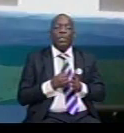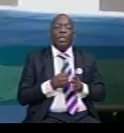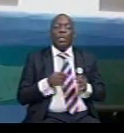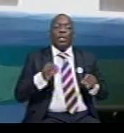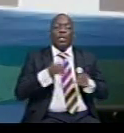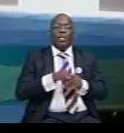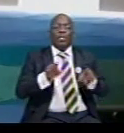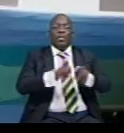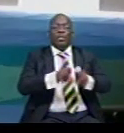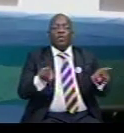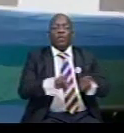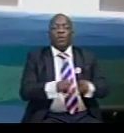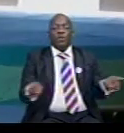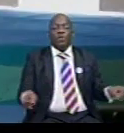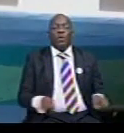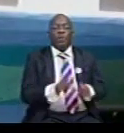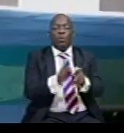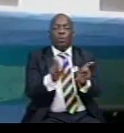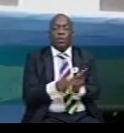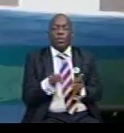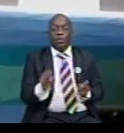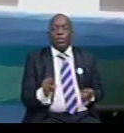different places. And then it says